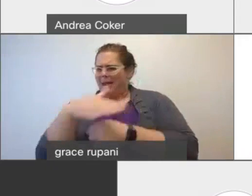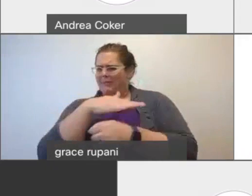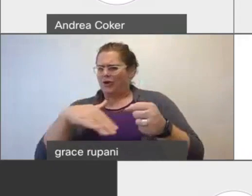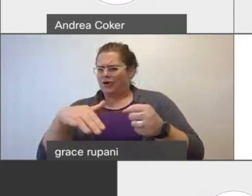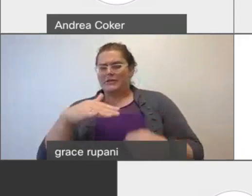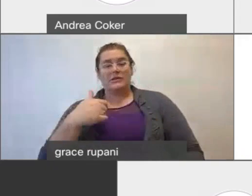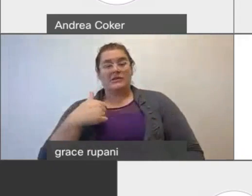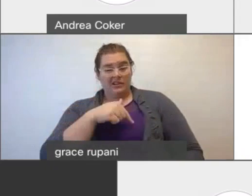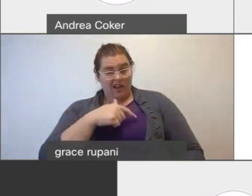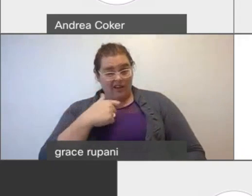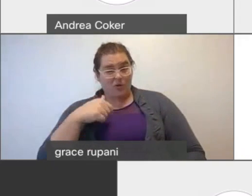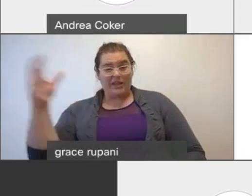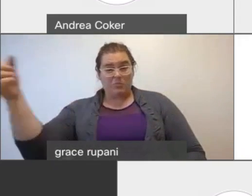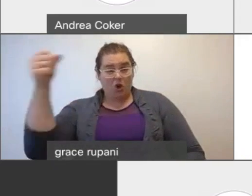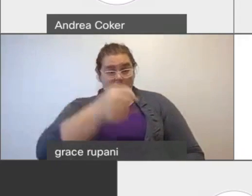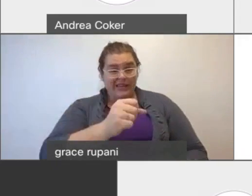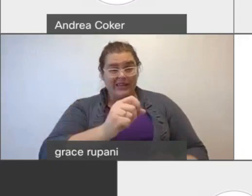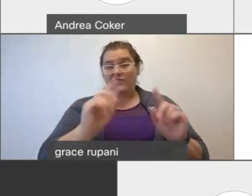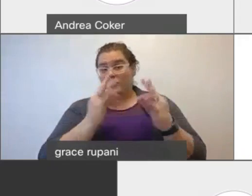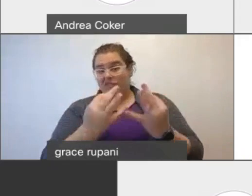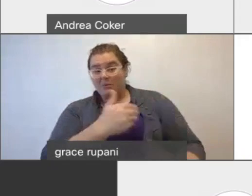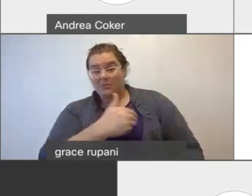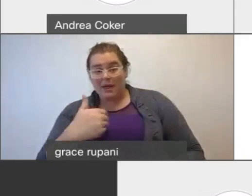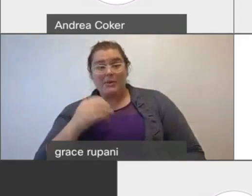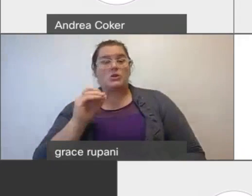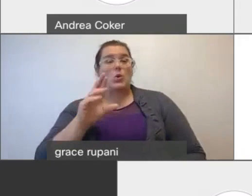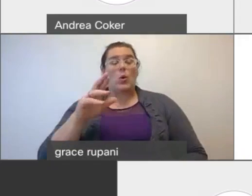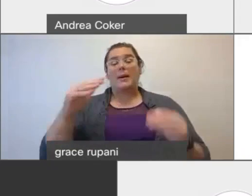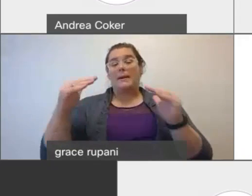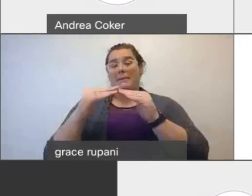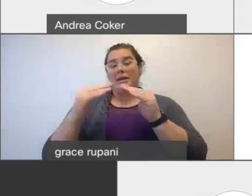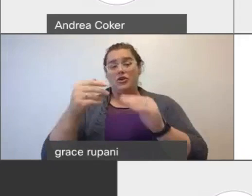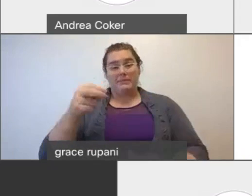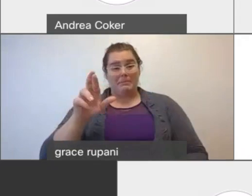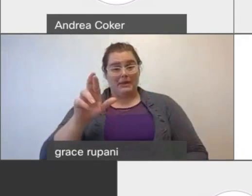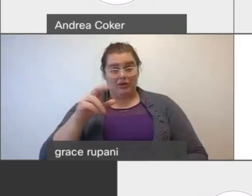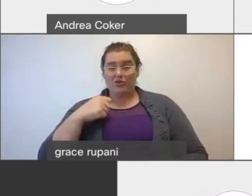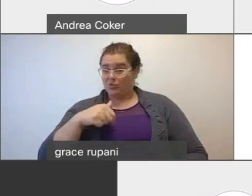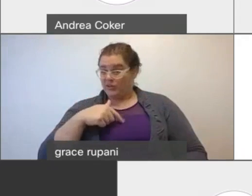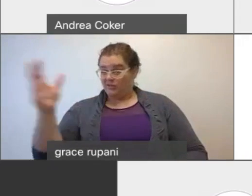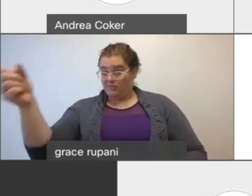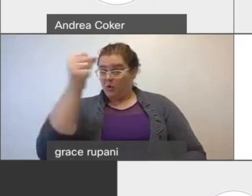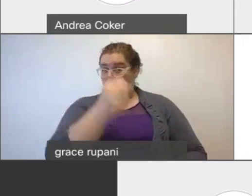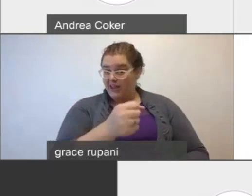we brought in peers or other family members who've been vaccinated to help with